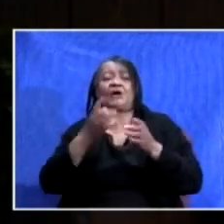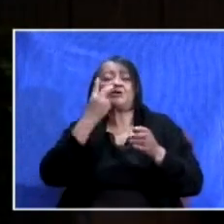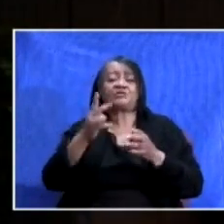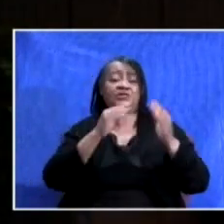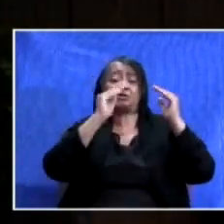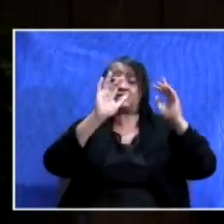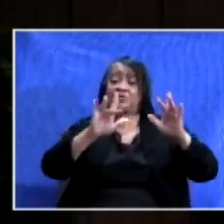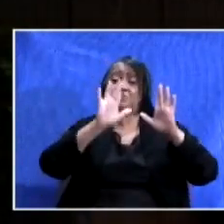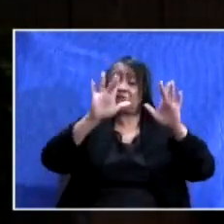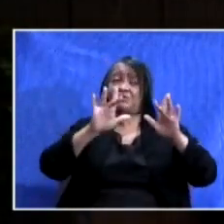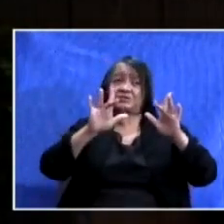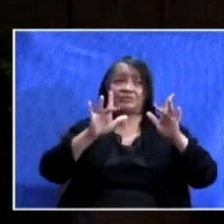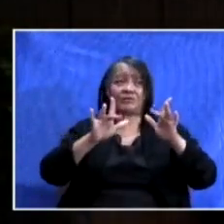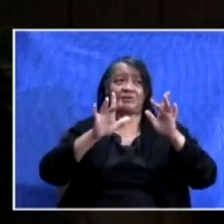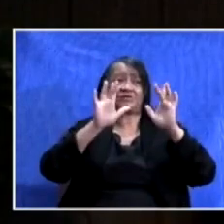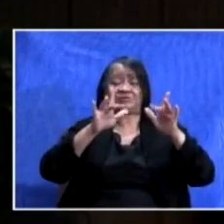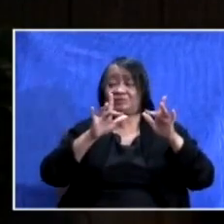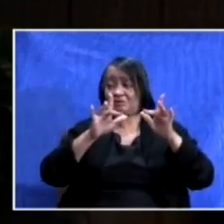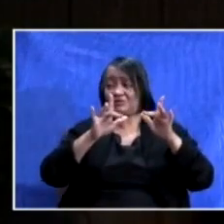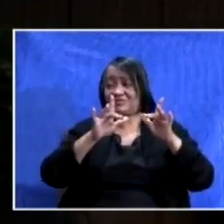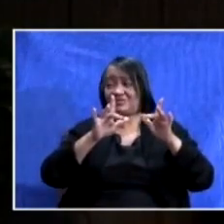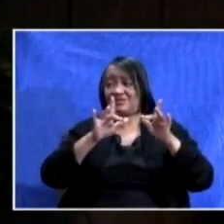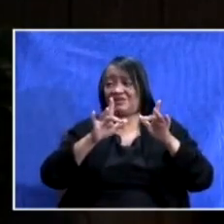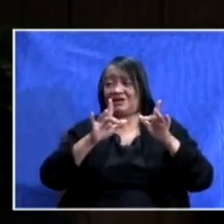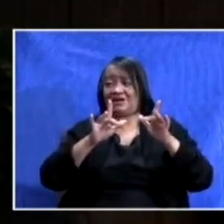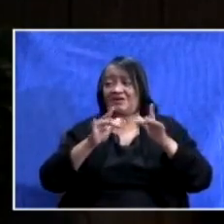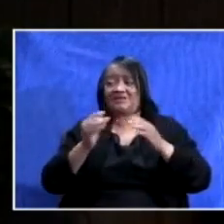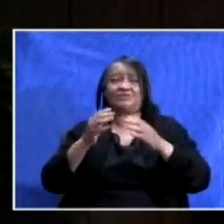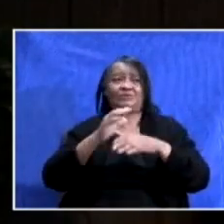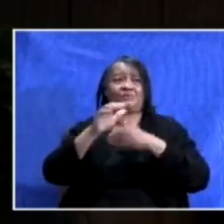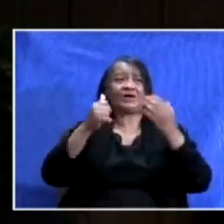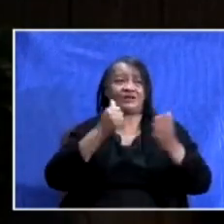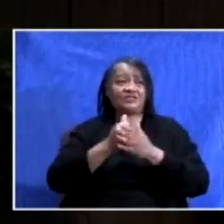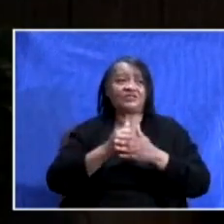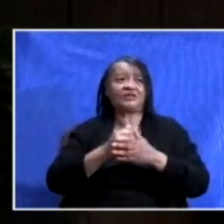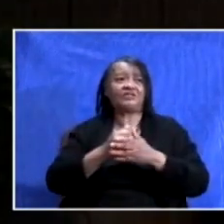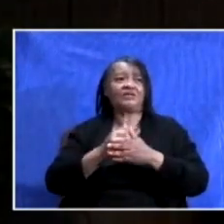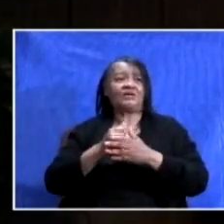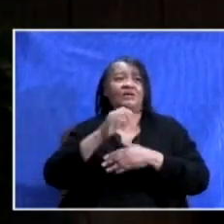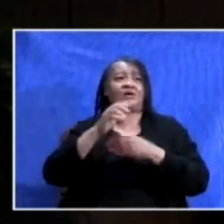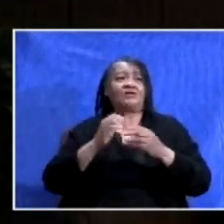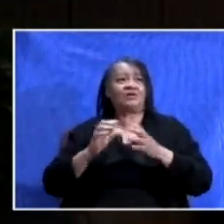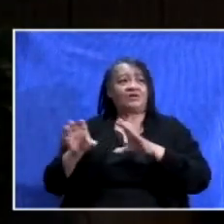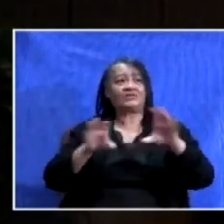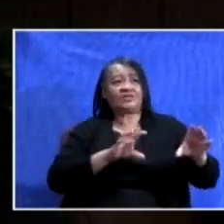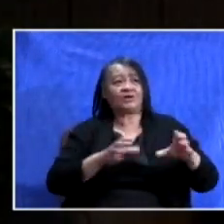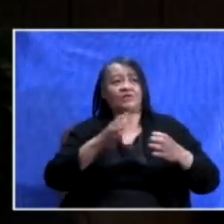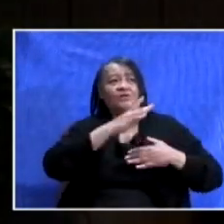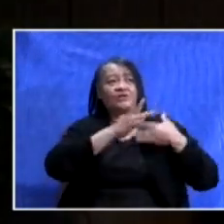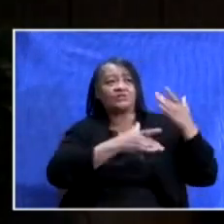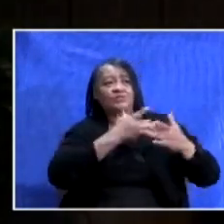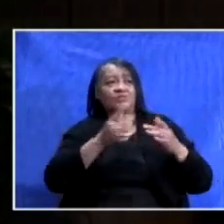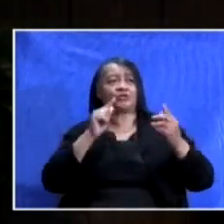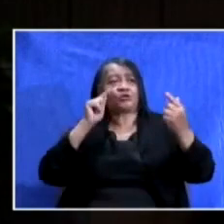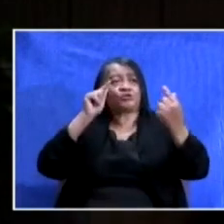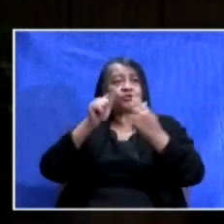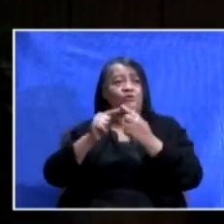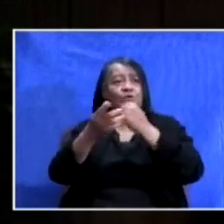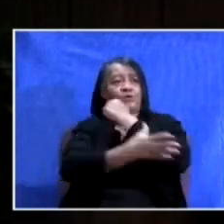See, mercy, fill in the blank, is acting compassionately towards the person on a personal